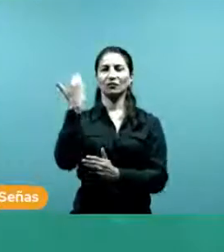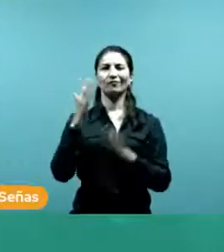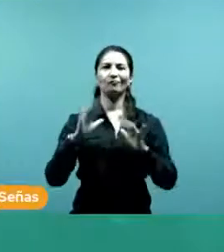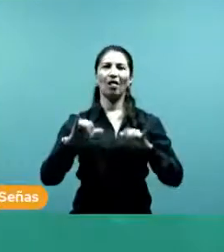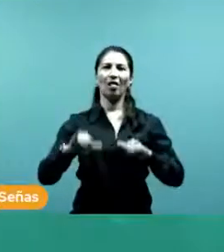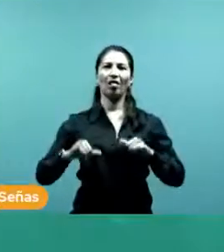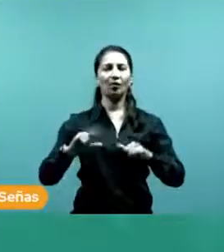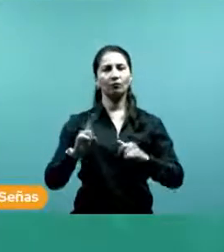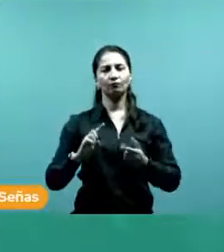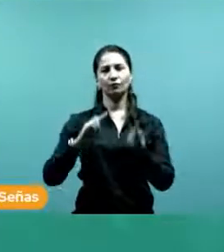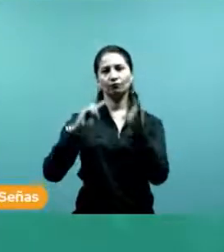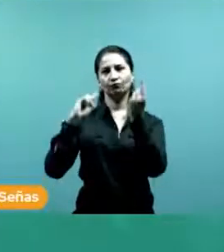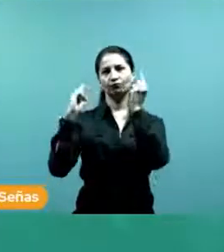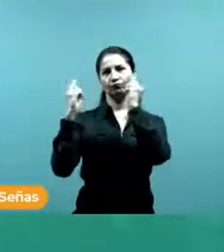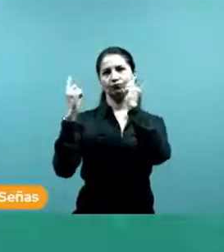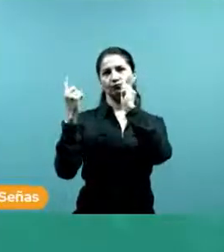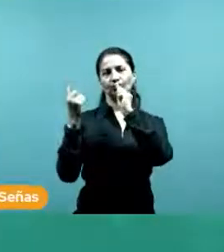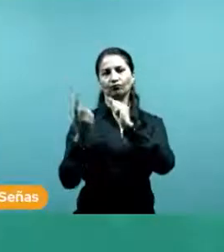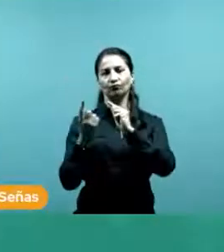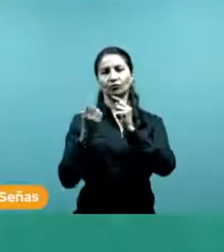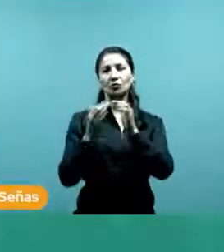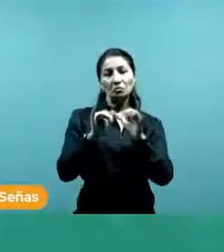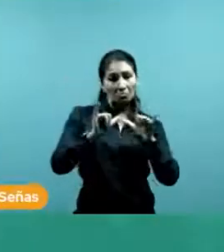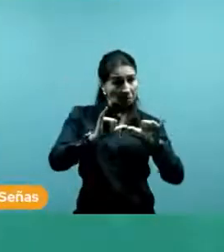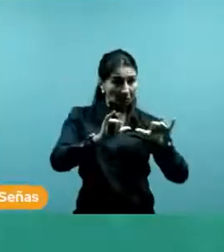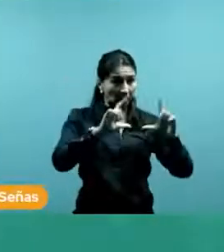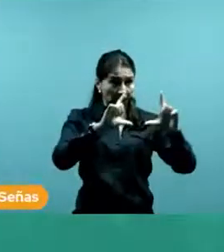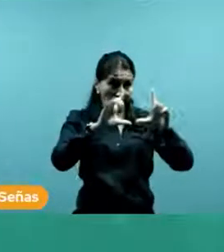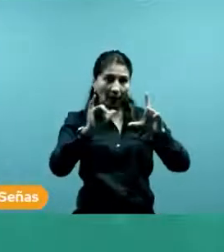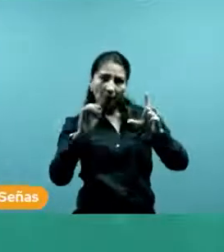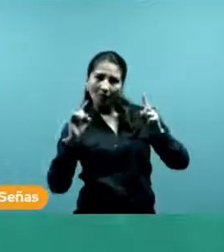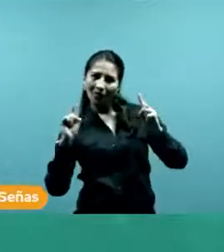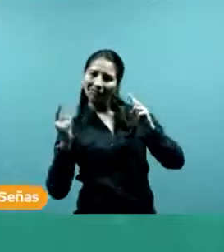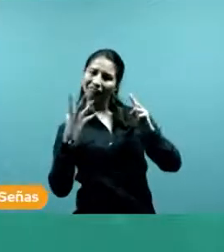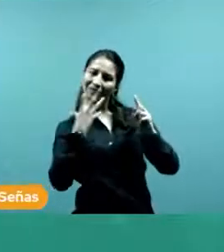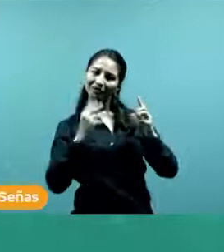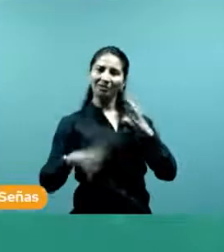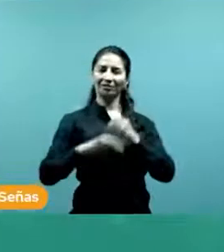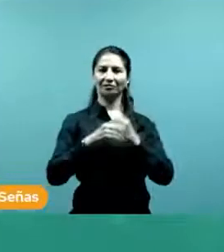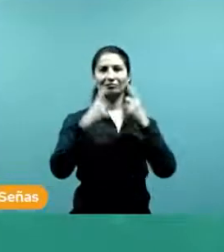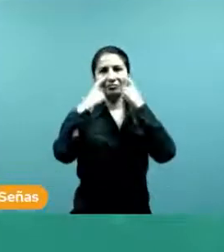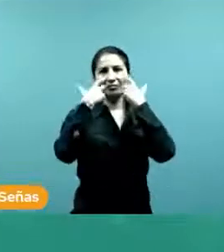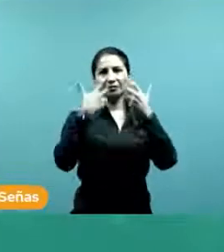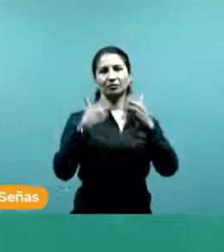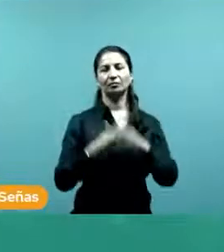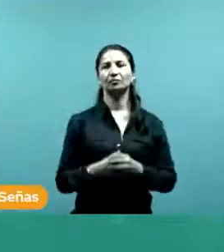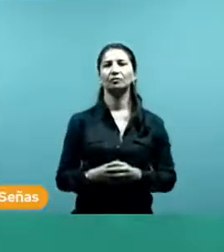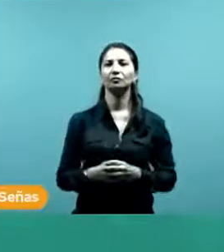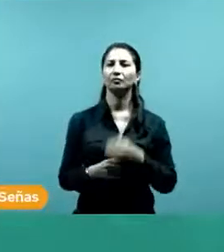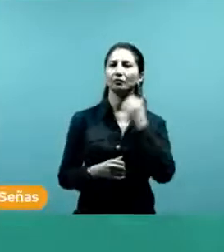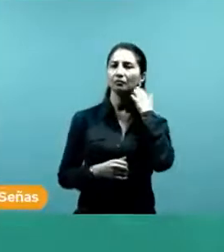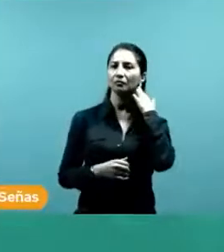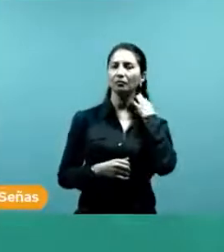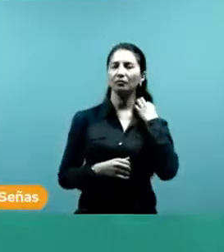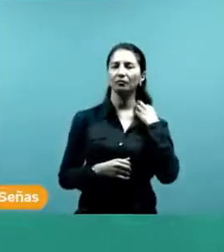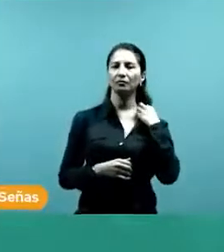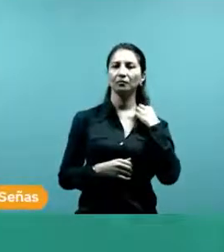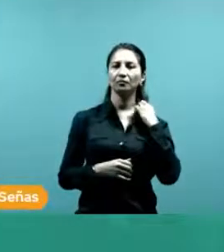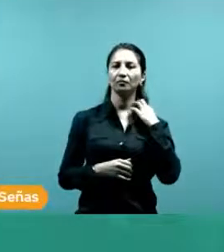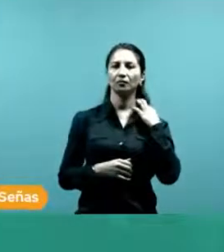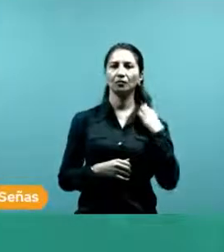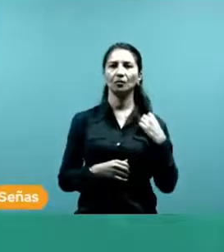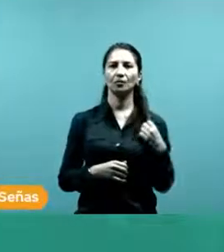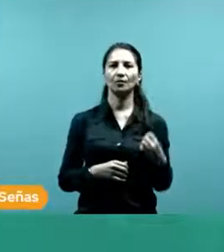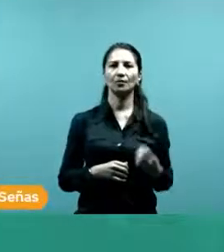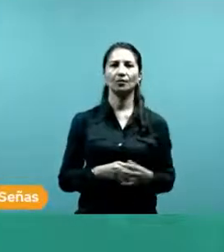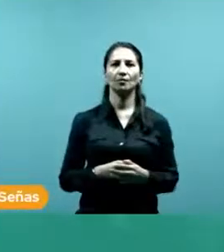the survivors, una revolución. Vamos a usar what the survivors did, and we want to respect the way they wanted to present